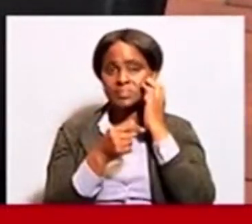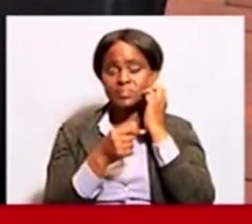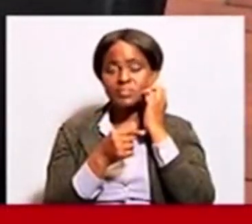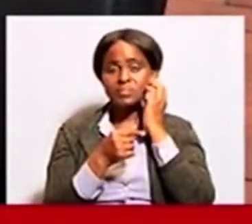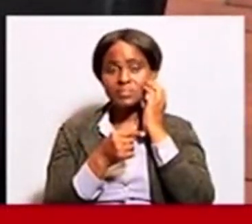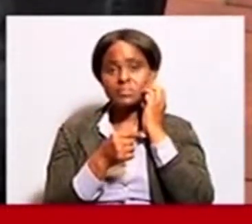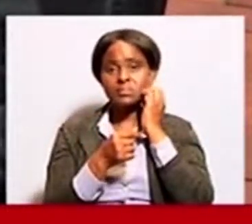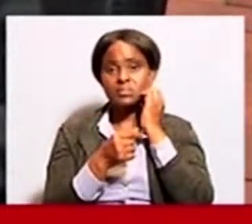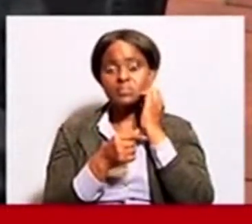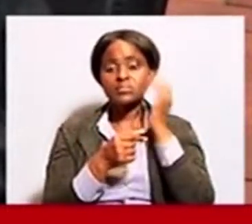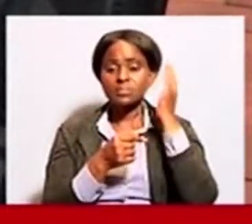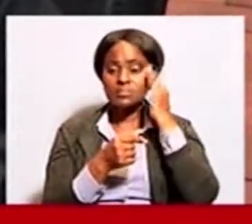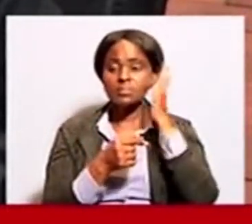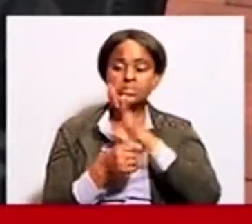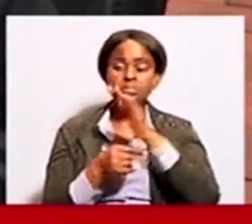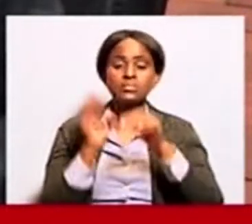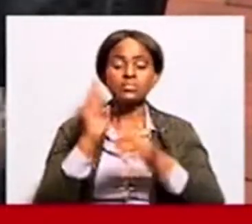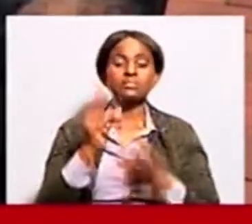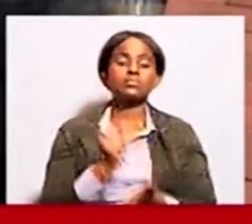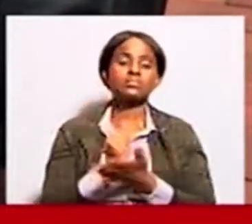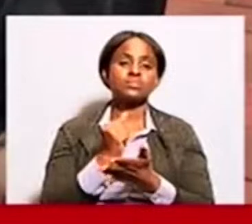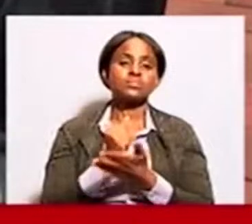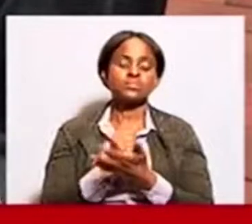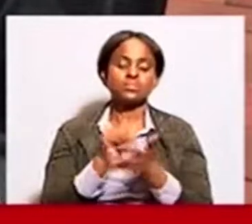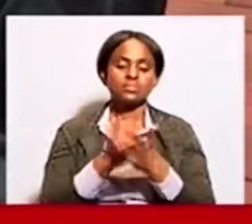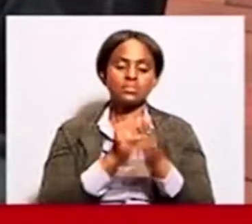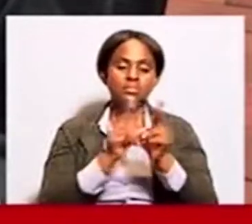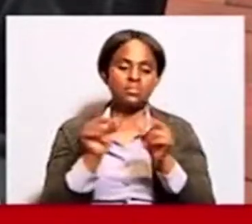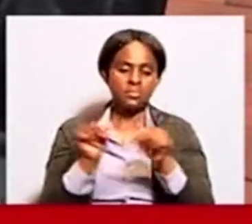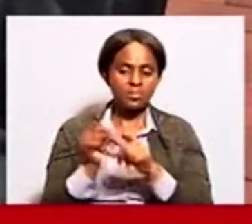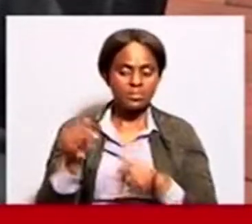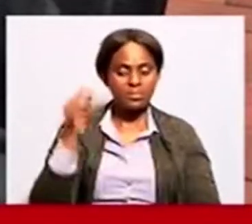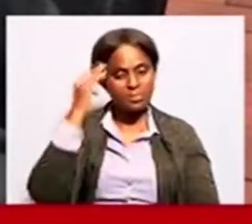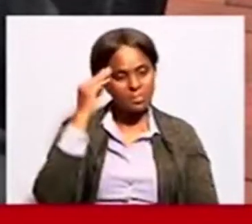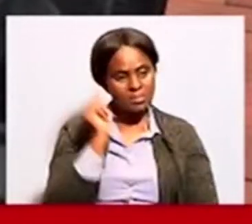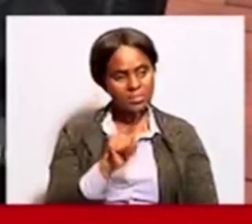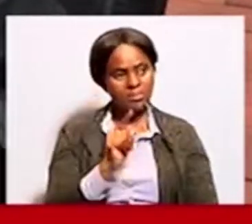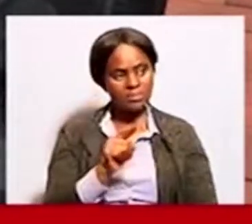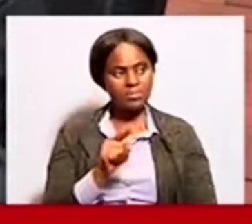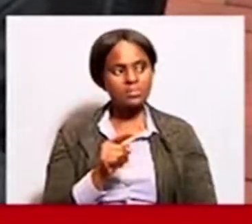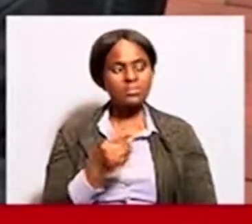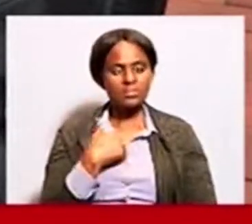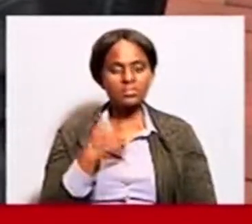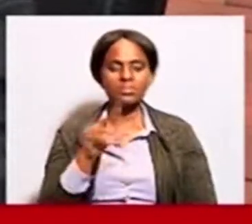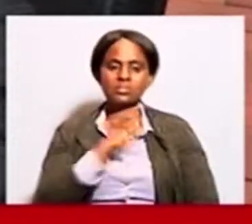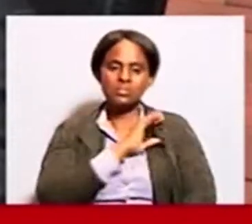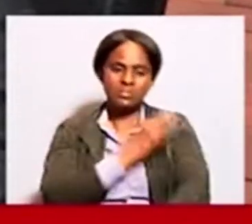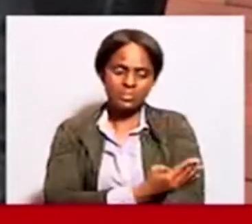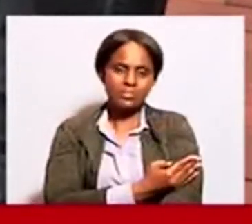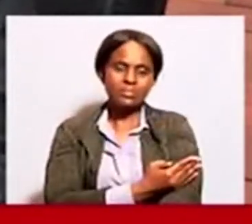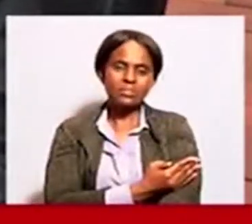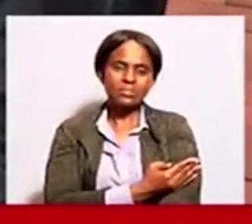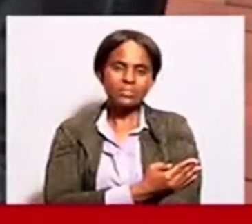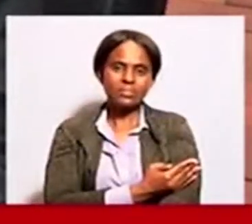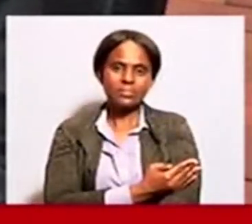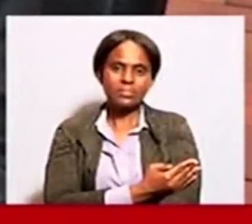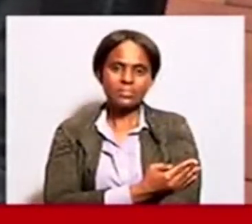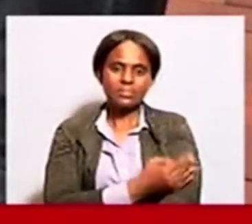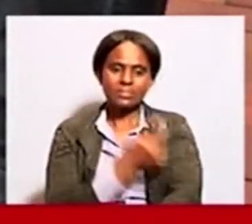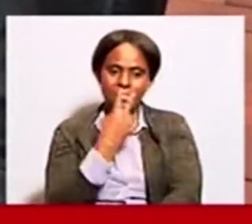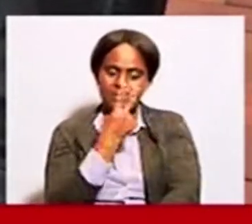word, knowing that they will be helped how to respond. And they know that this committee has no powers to do anything, but just to